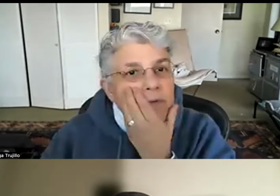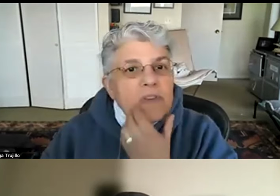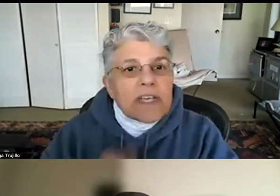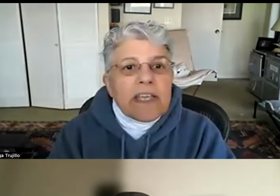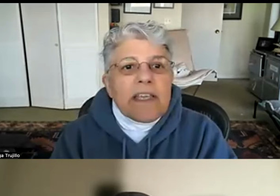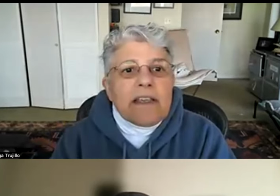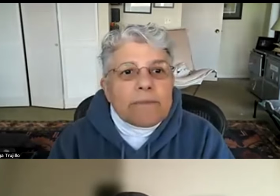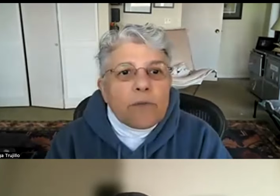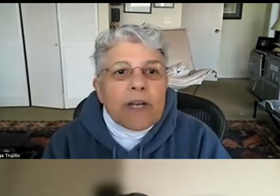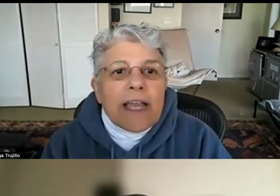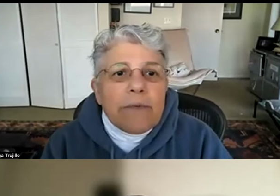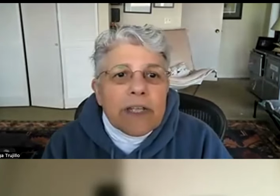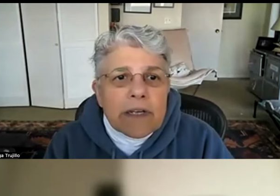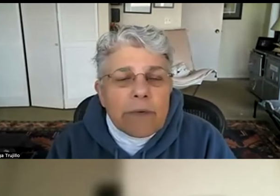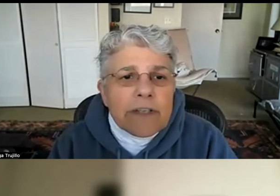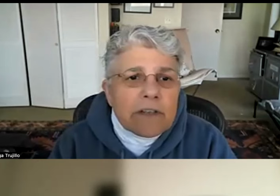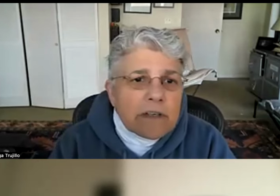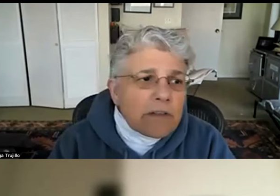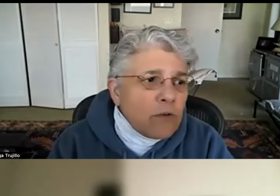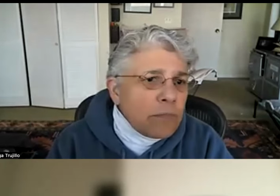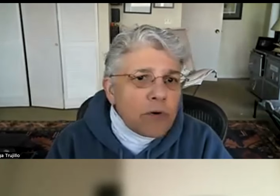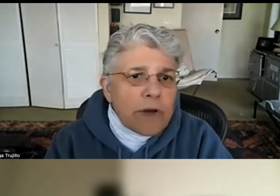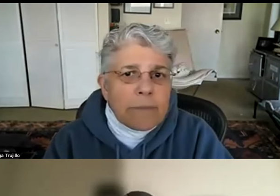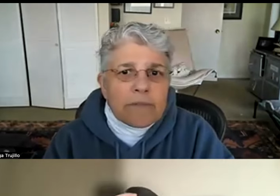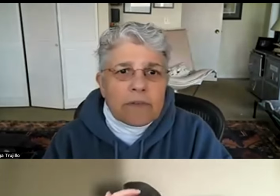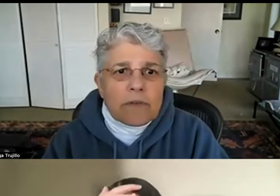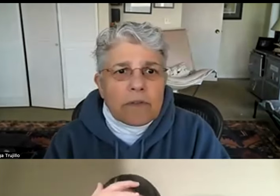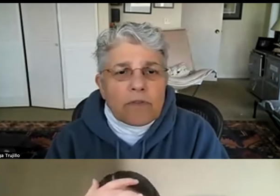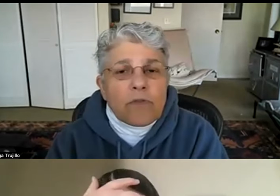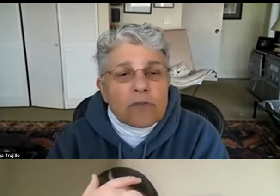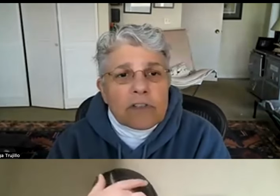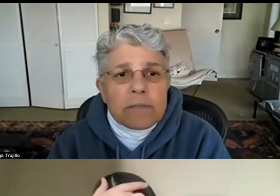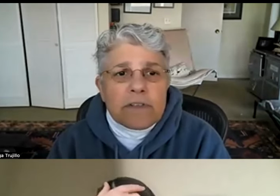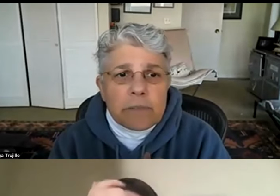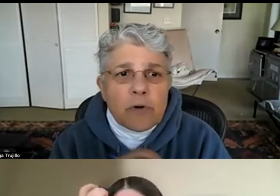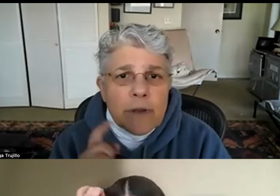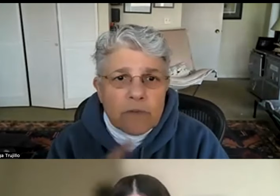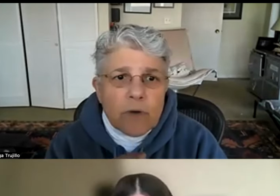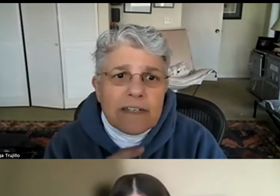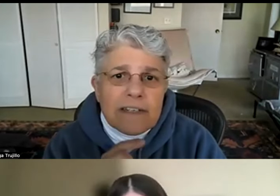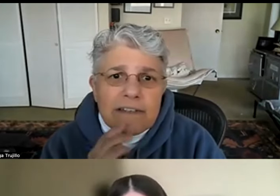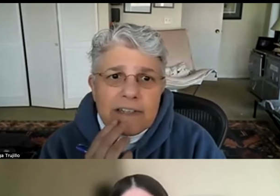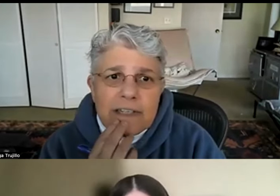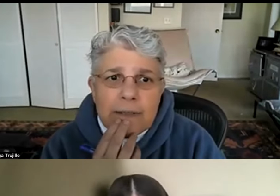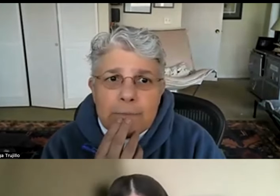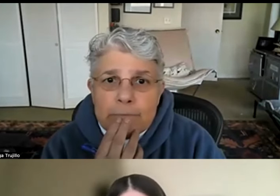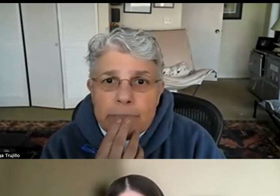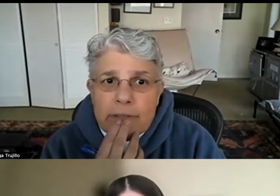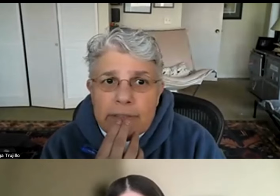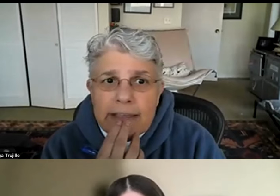So the key, so when I went to two programs, two culturally specific programs, the one in